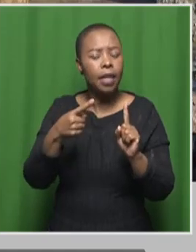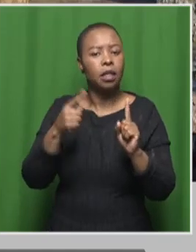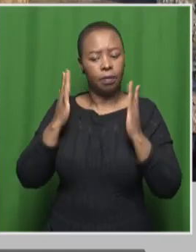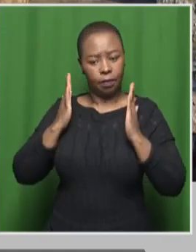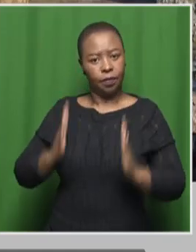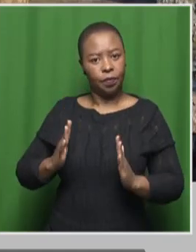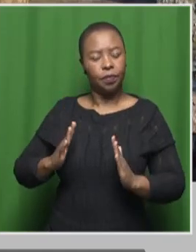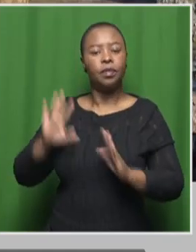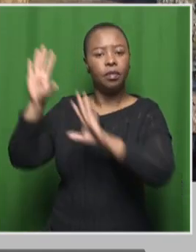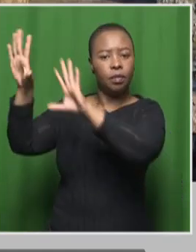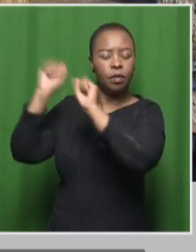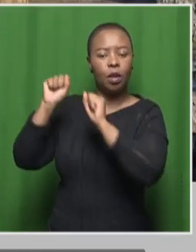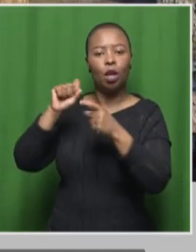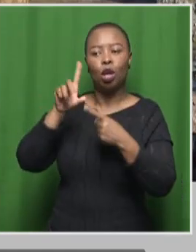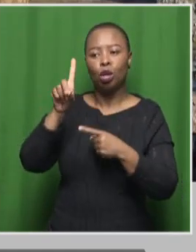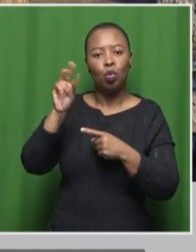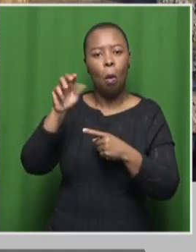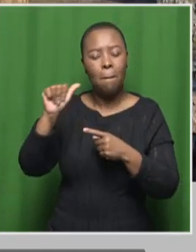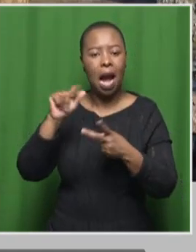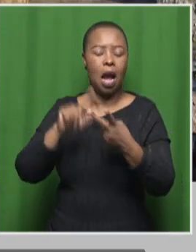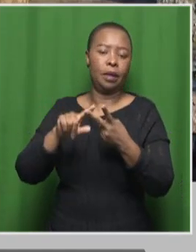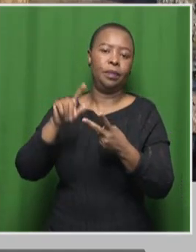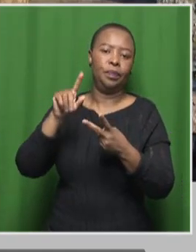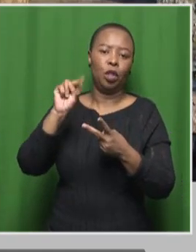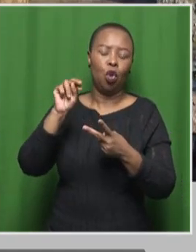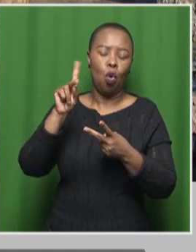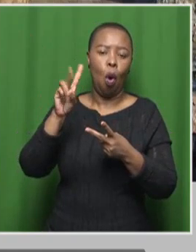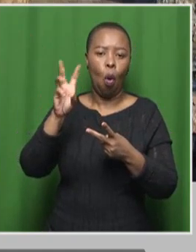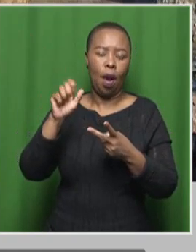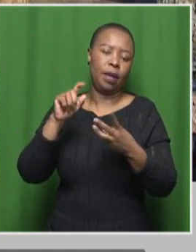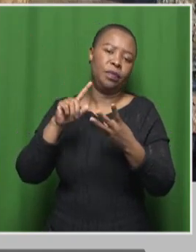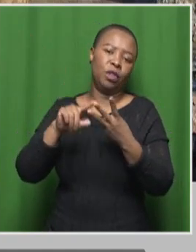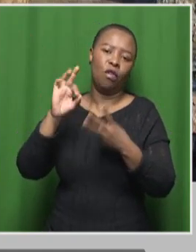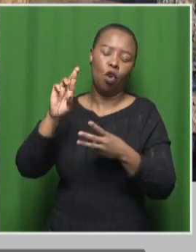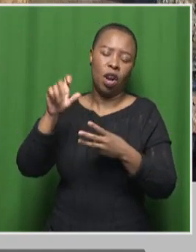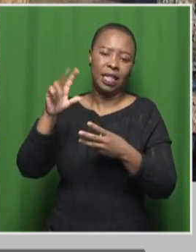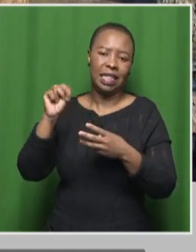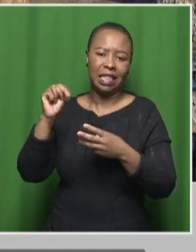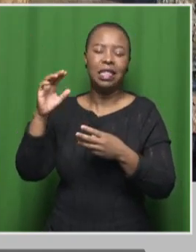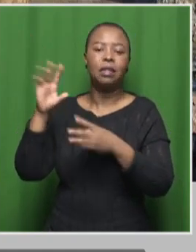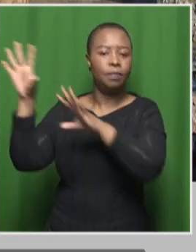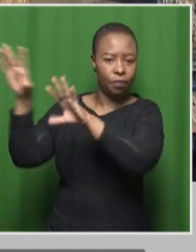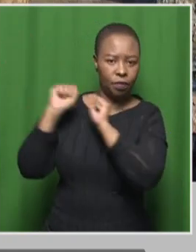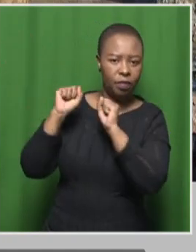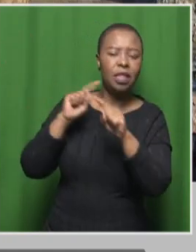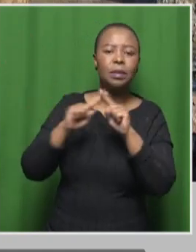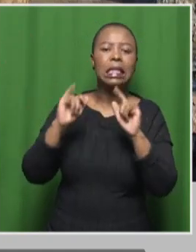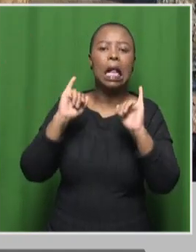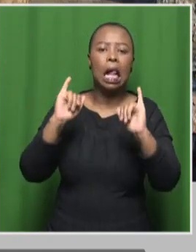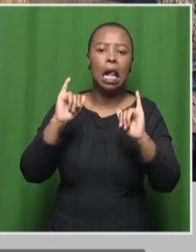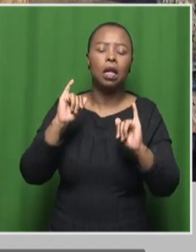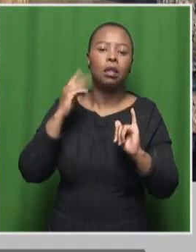Duma Nogwe, Florence Mposho, Basil February. There was then COVID, remember, and everything got